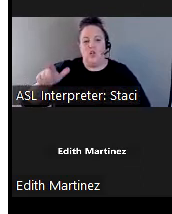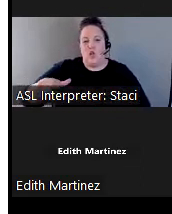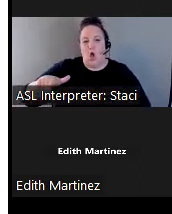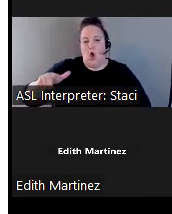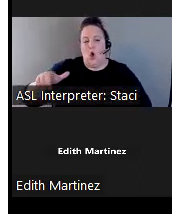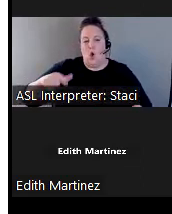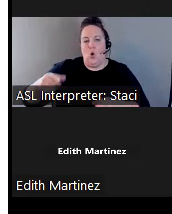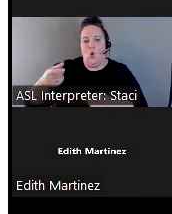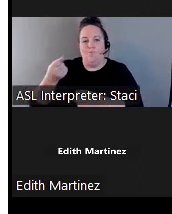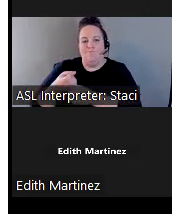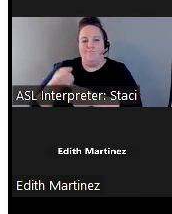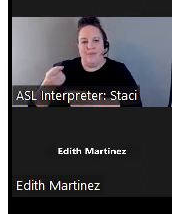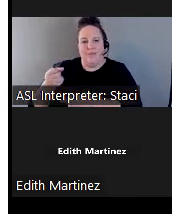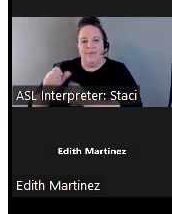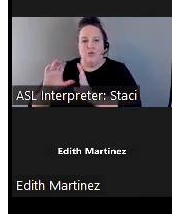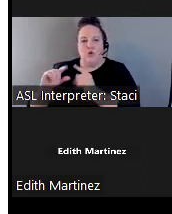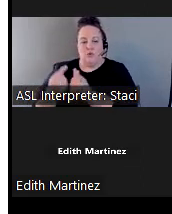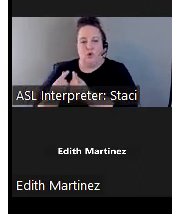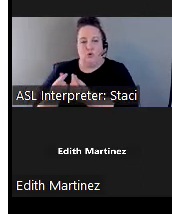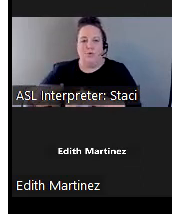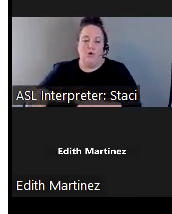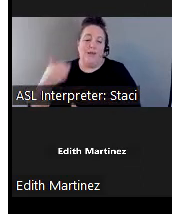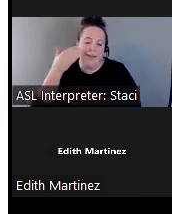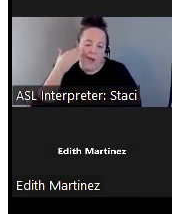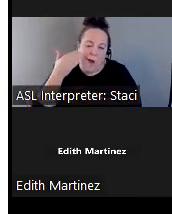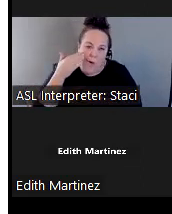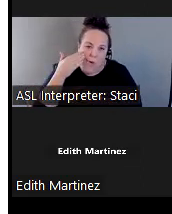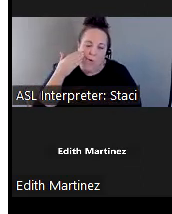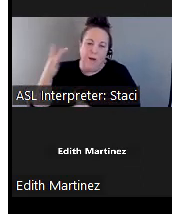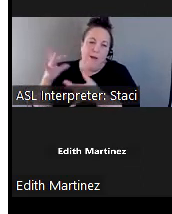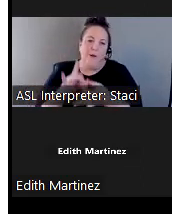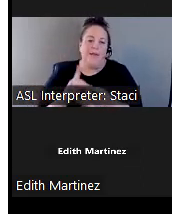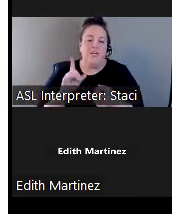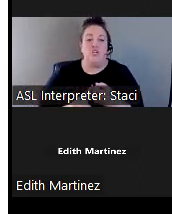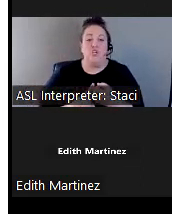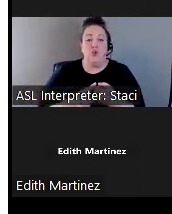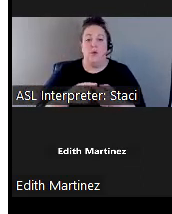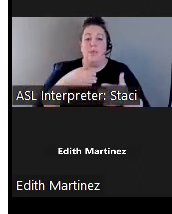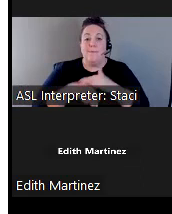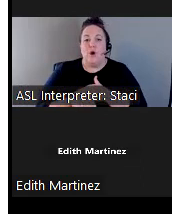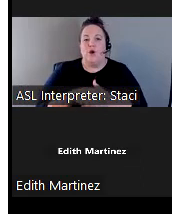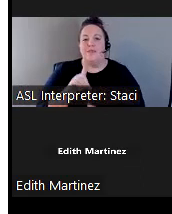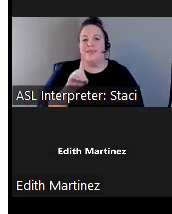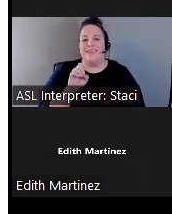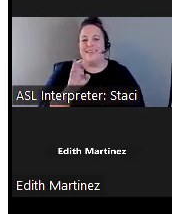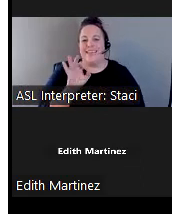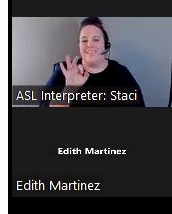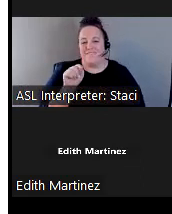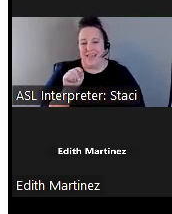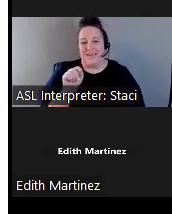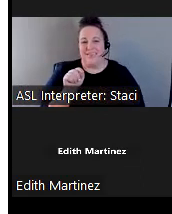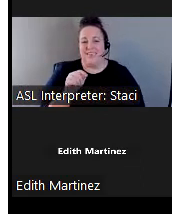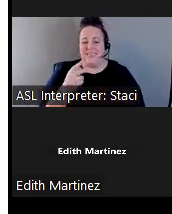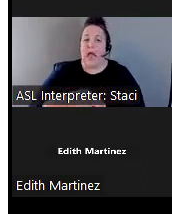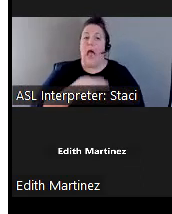We know that it's in terms of a birth defect, it's high